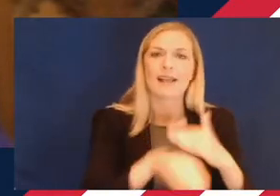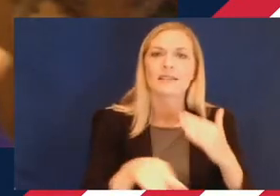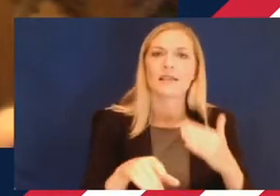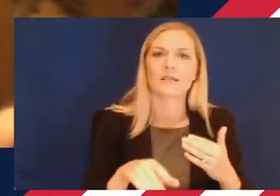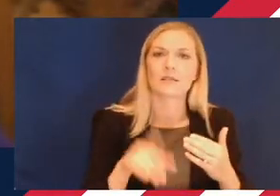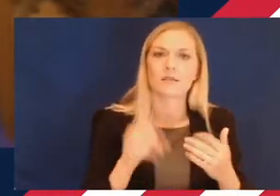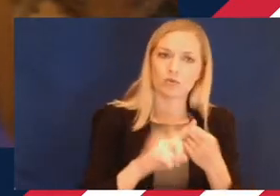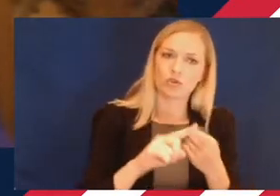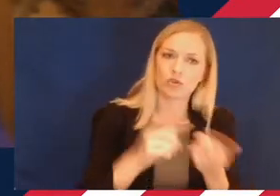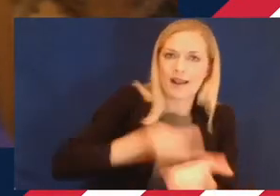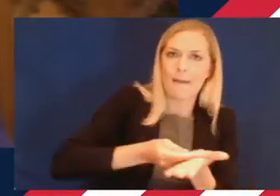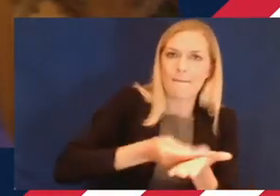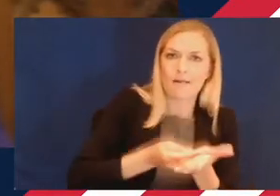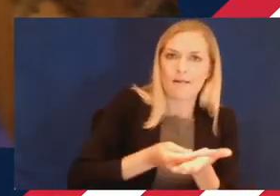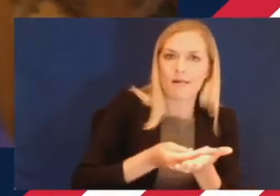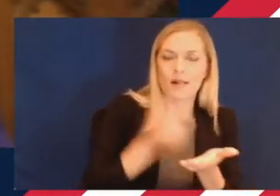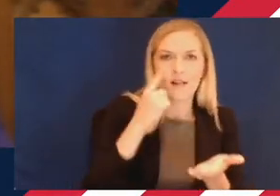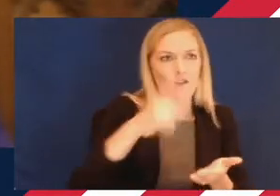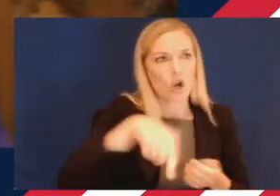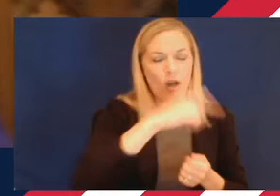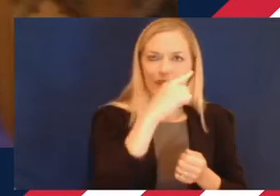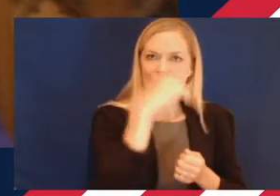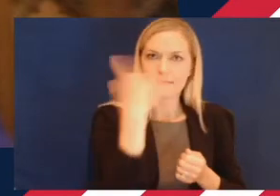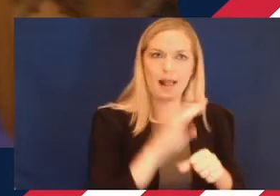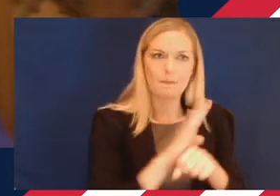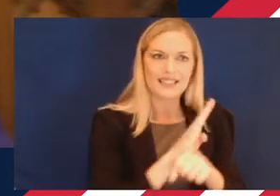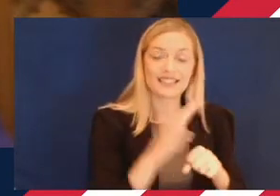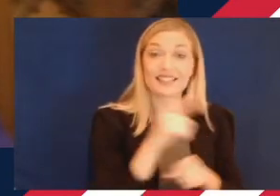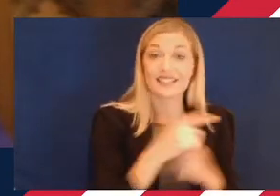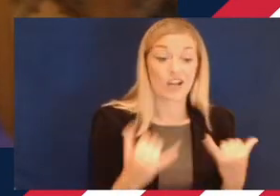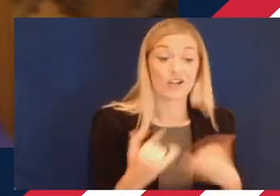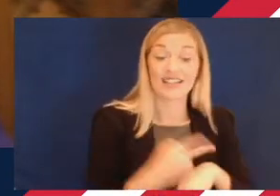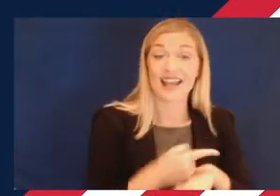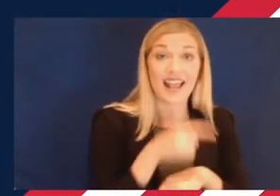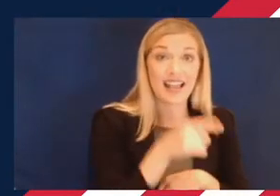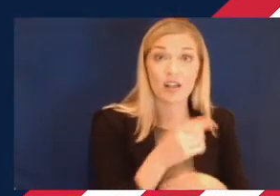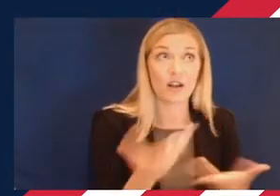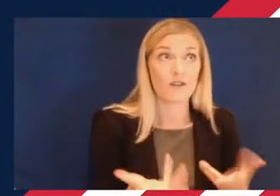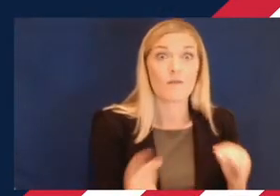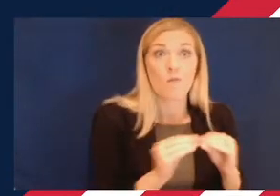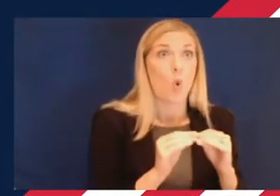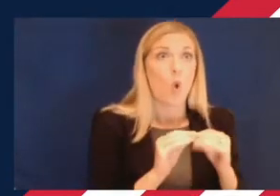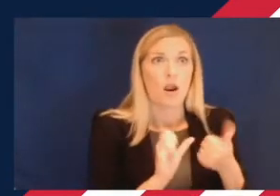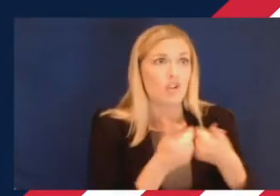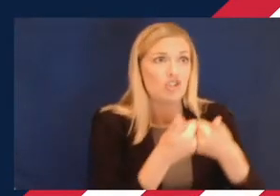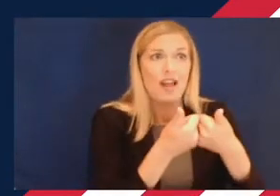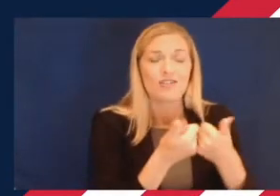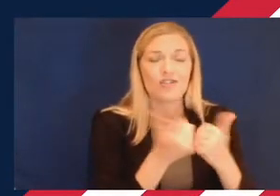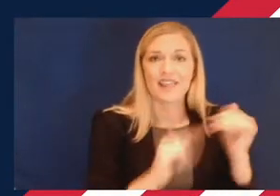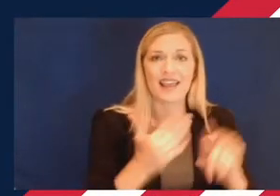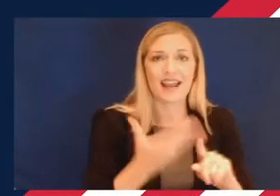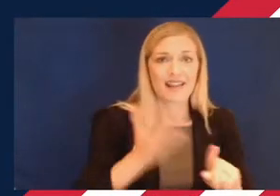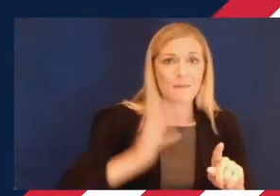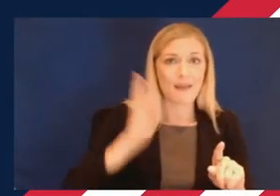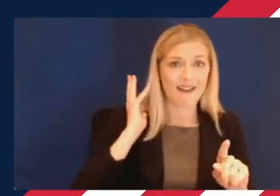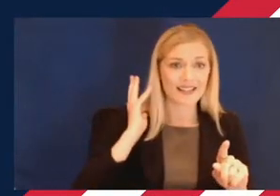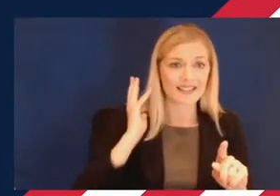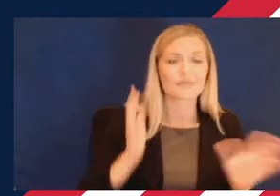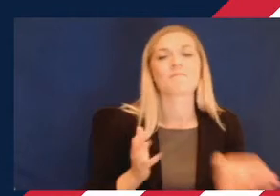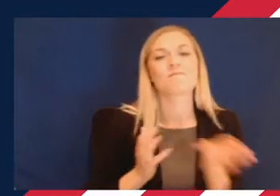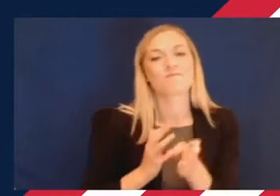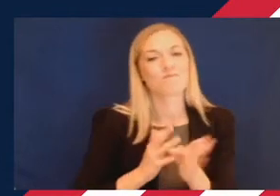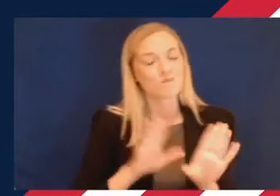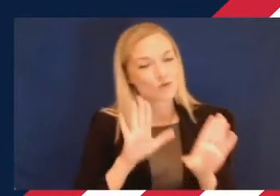that today are even facing more difficulty than they have in the past? Great question, Don. It's also always good to see